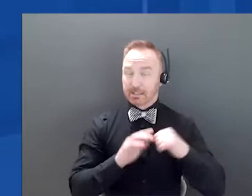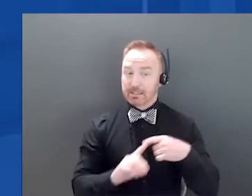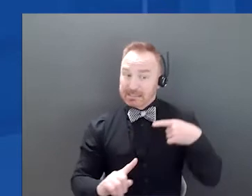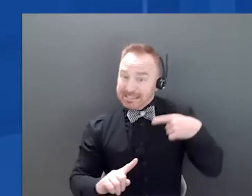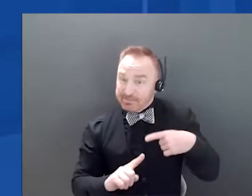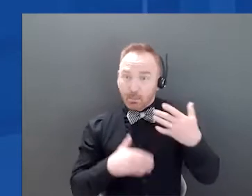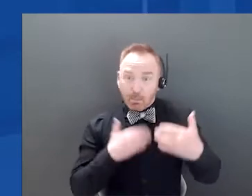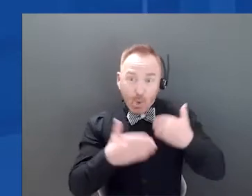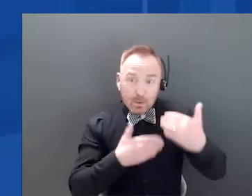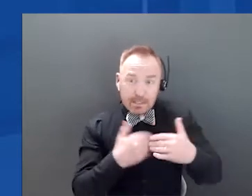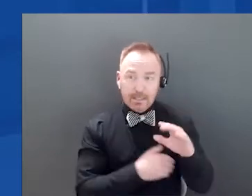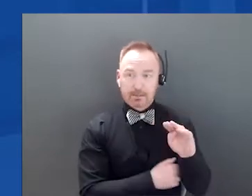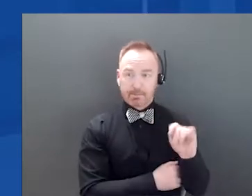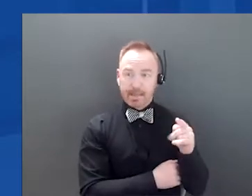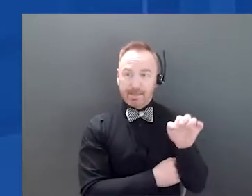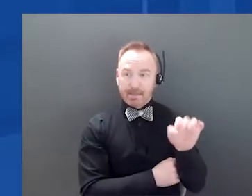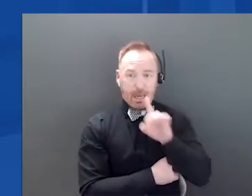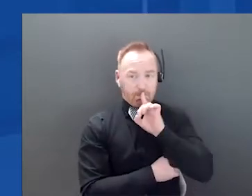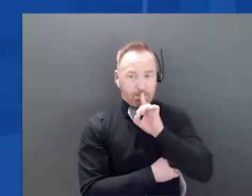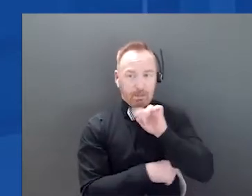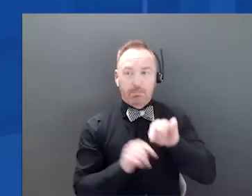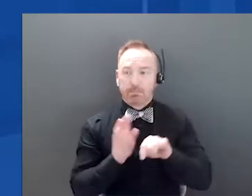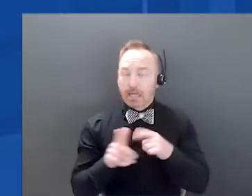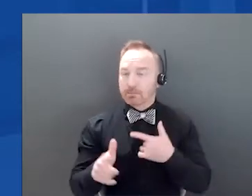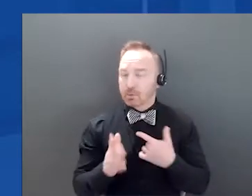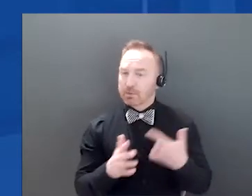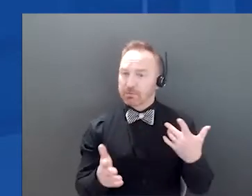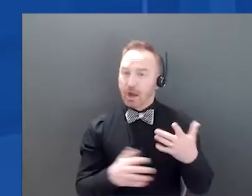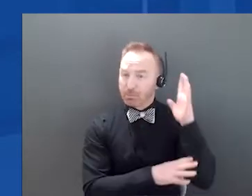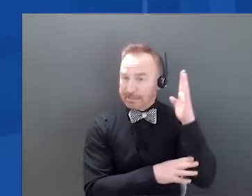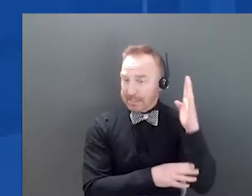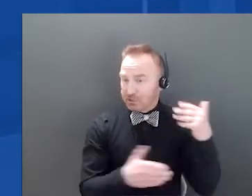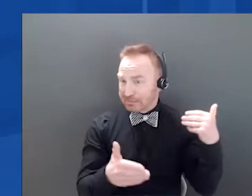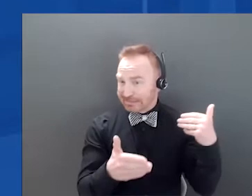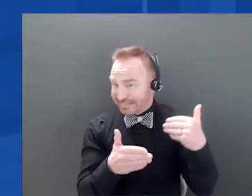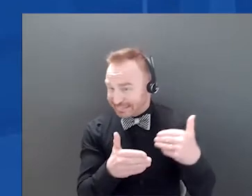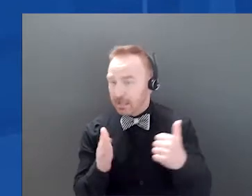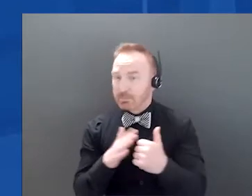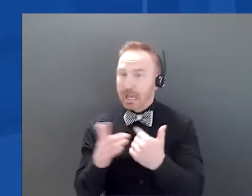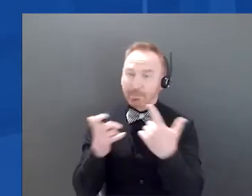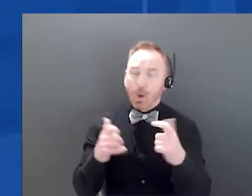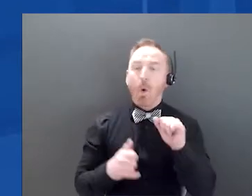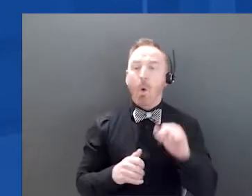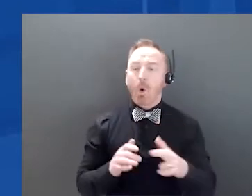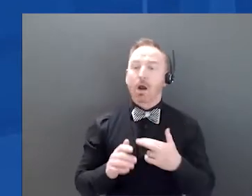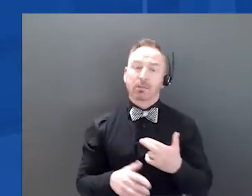any questions you might have on how we collect the data, either towards the end of this presentation, or you're welcome to email me offline.